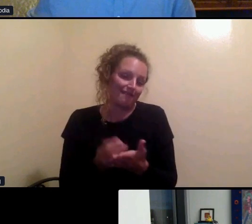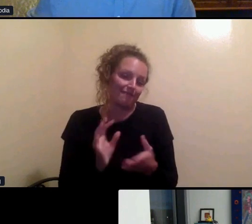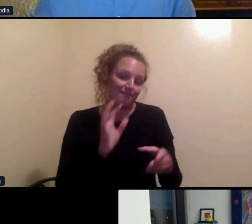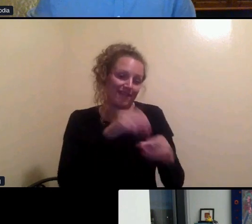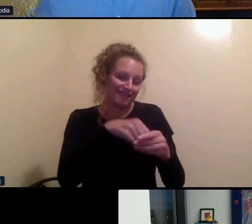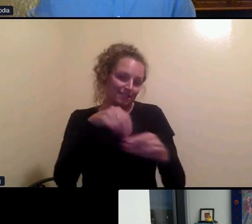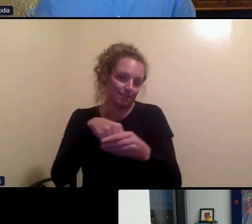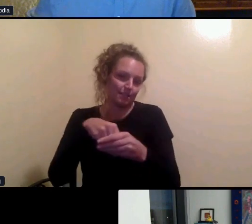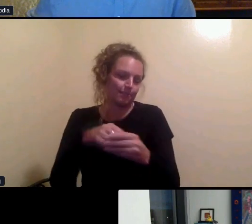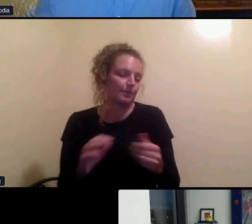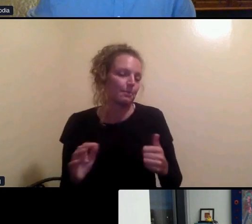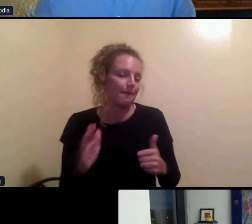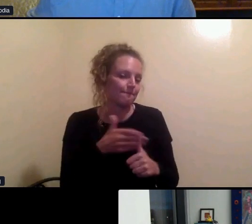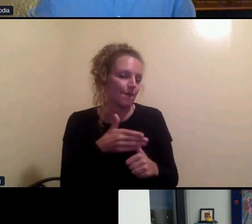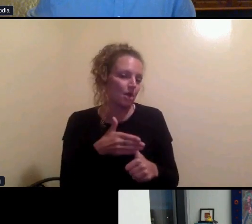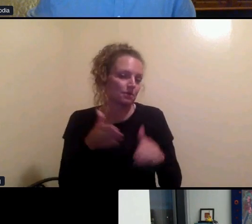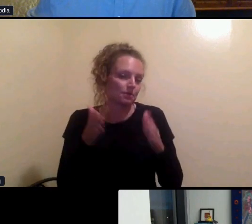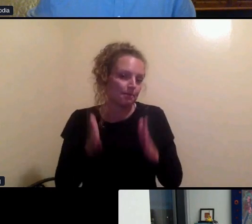to other